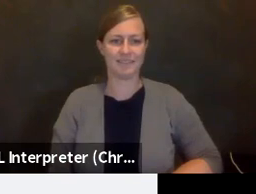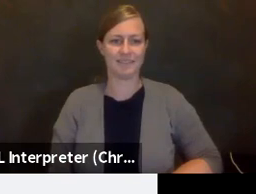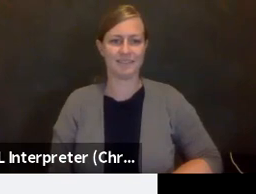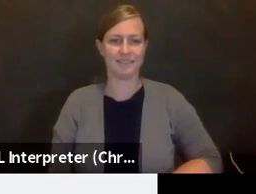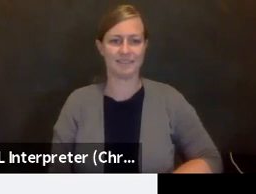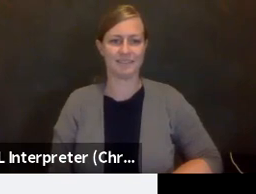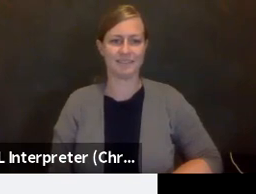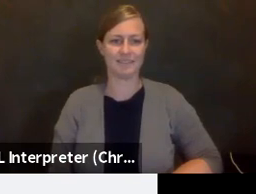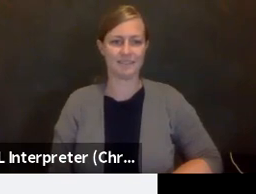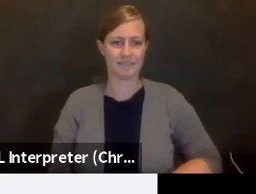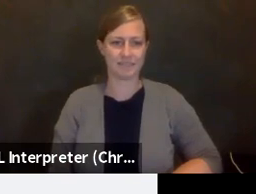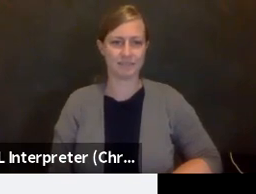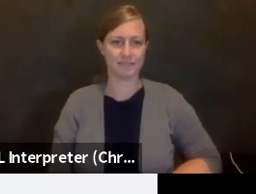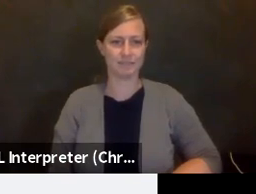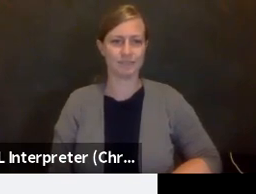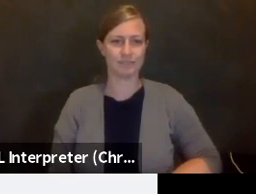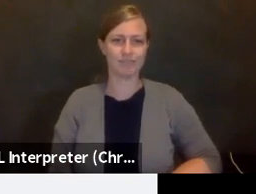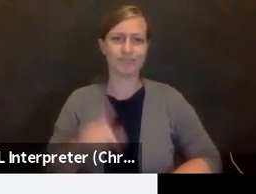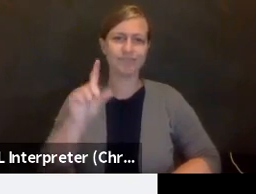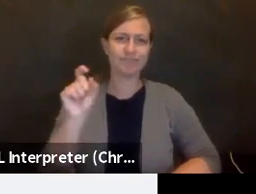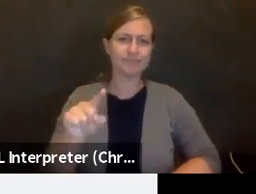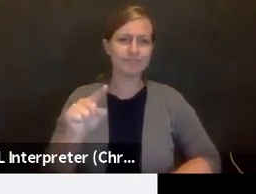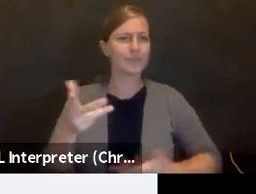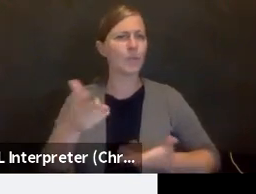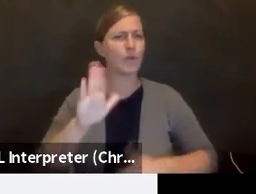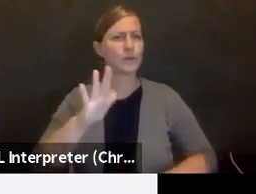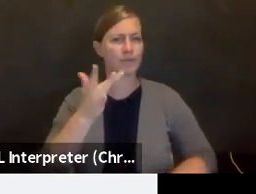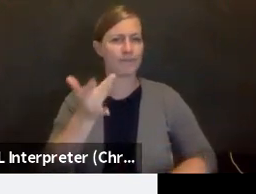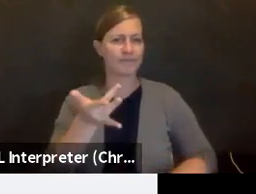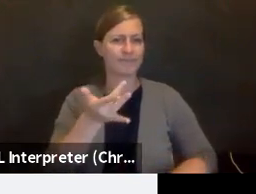what is your favorite